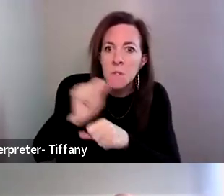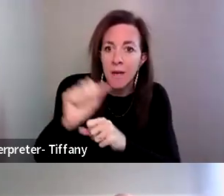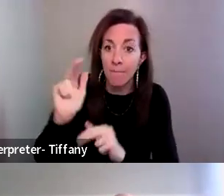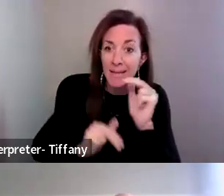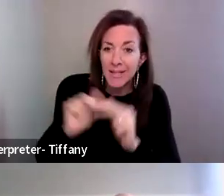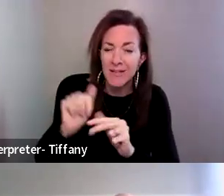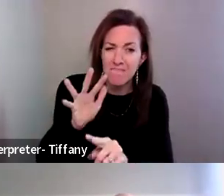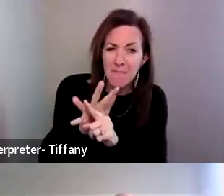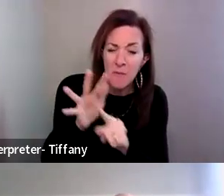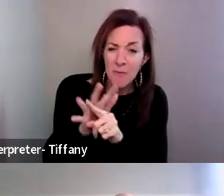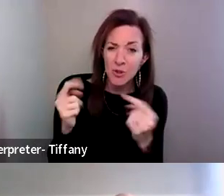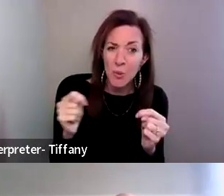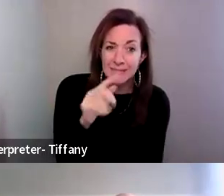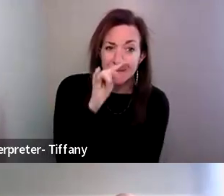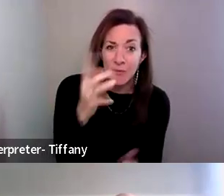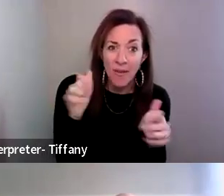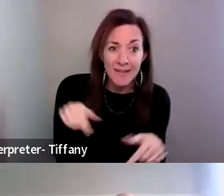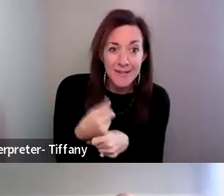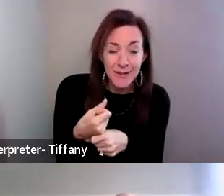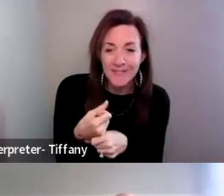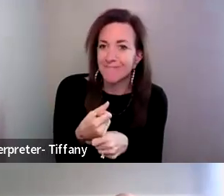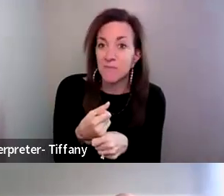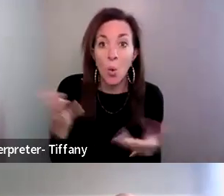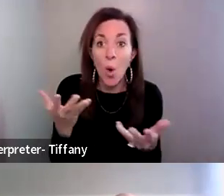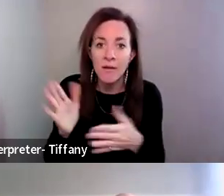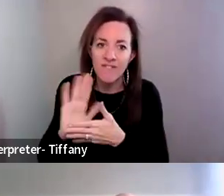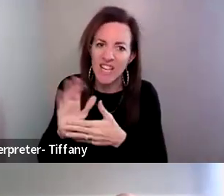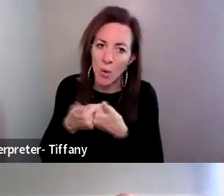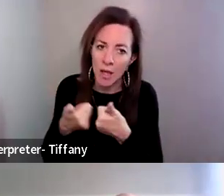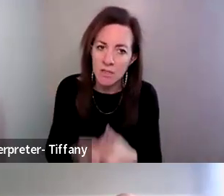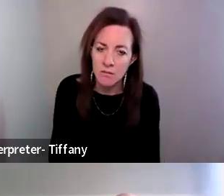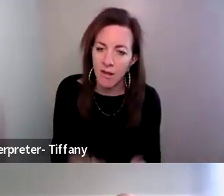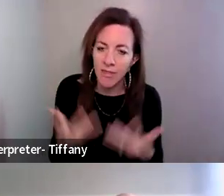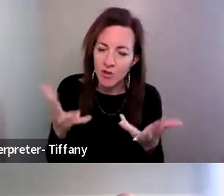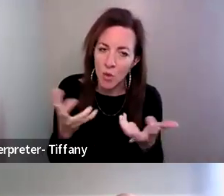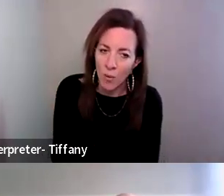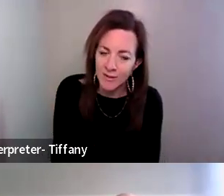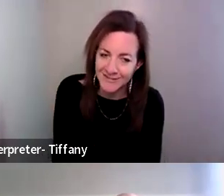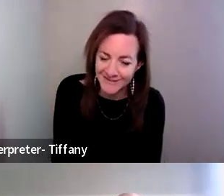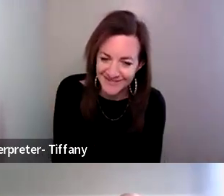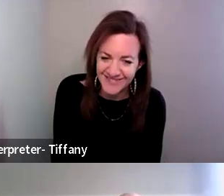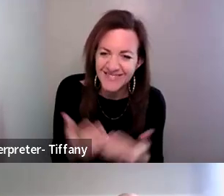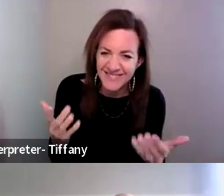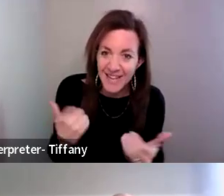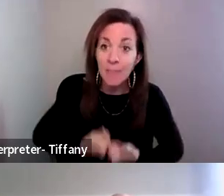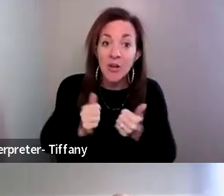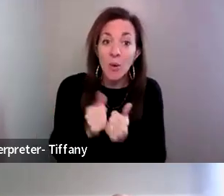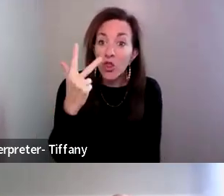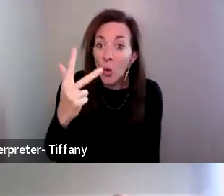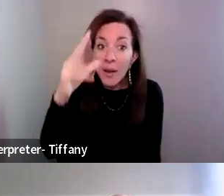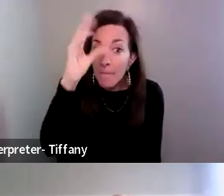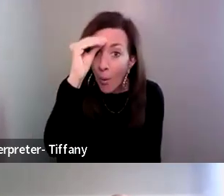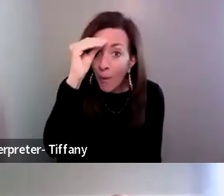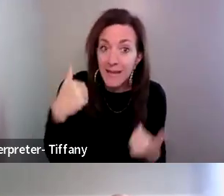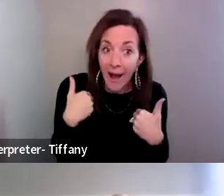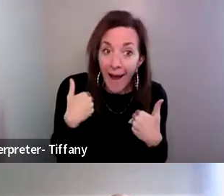popular toys that the kids want this year, which is video games, right? That's all they want. I'm living with 3 boys and that's